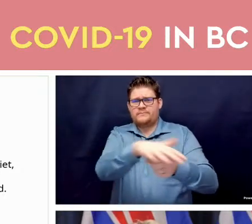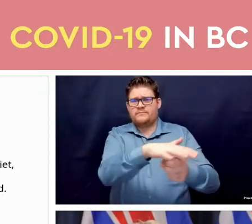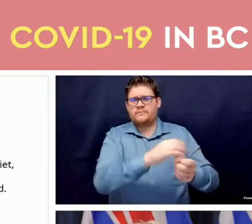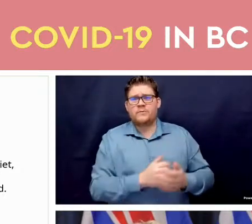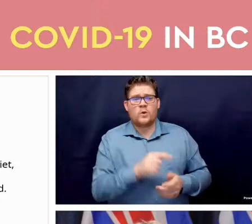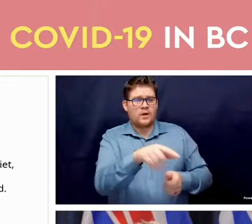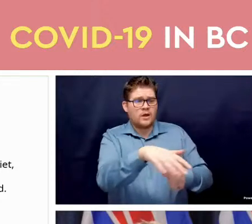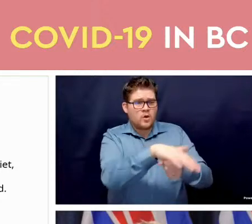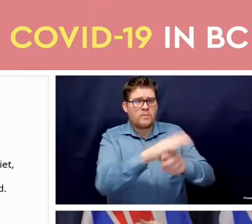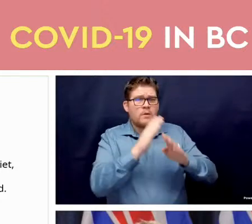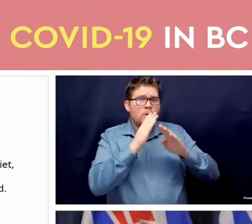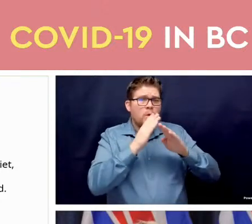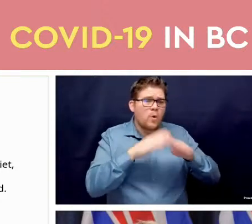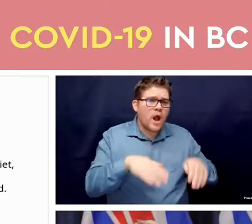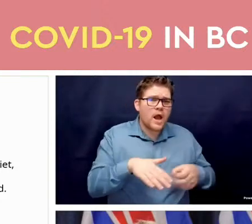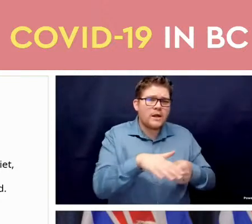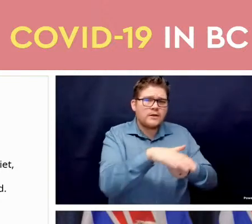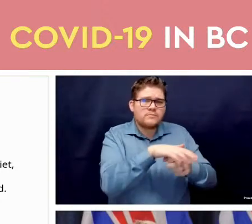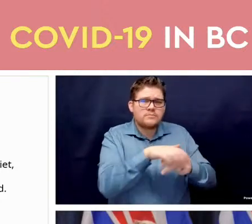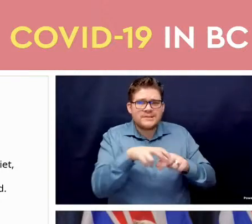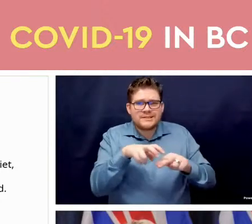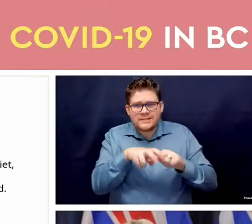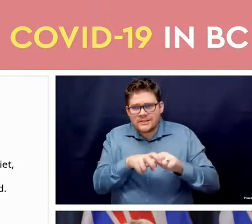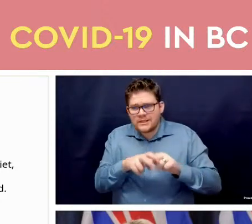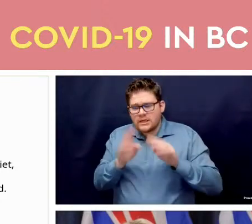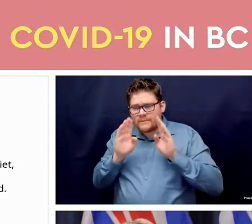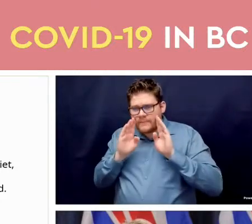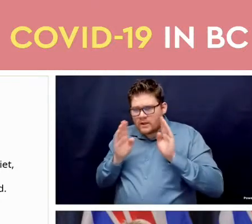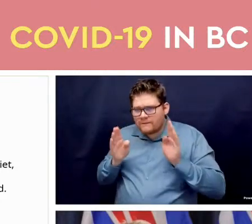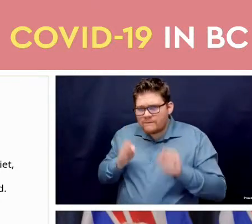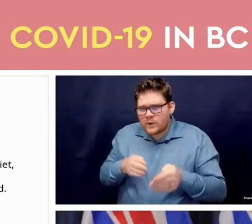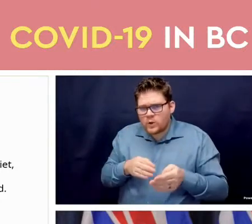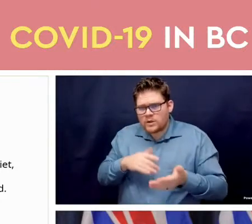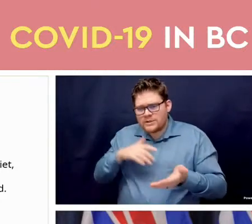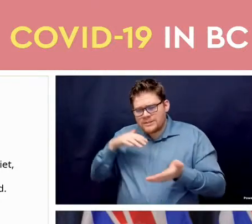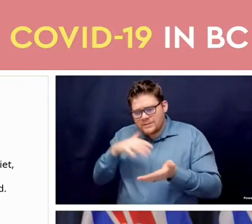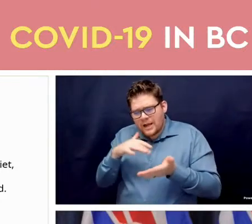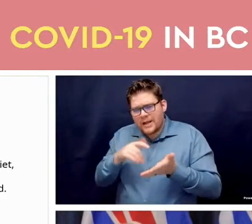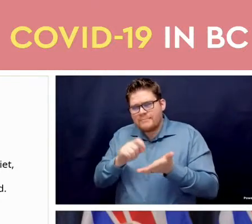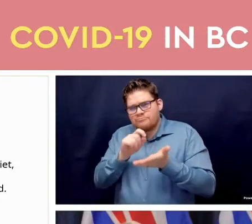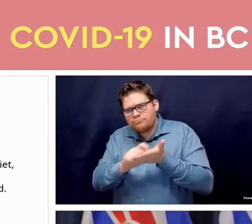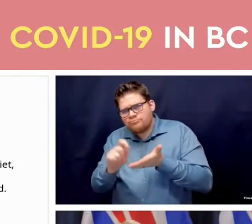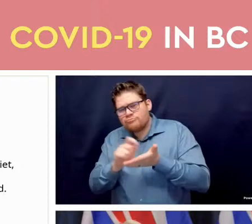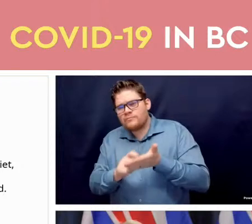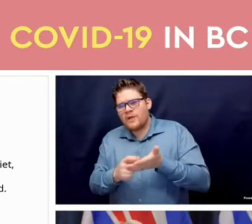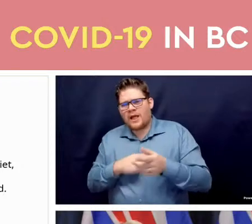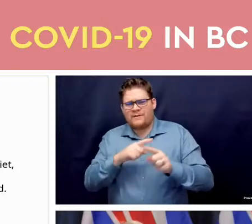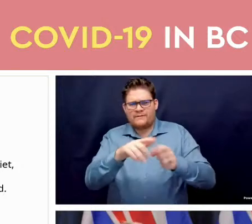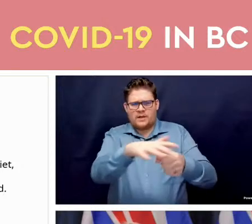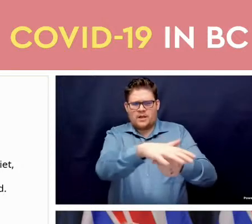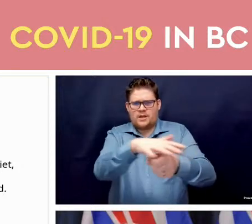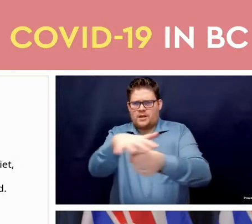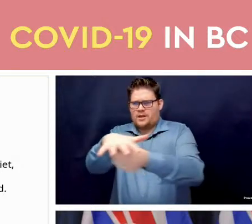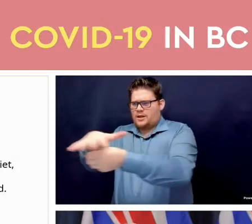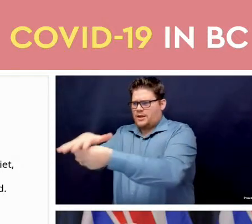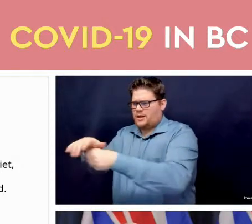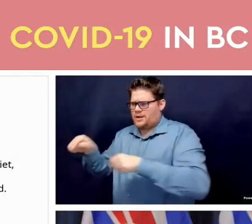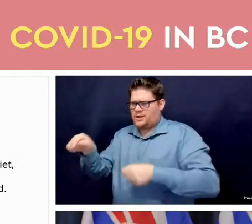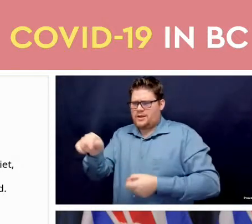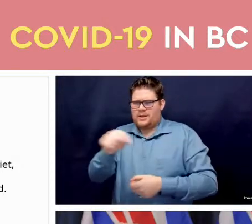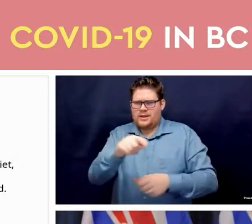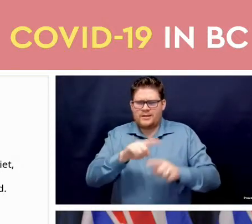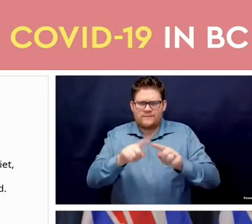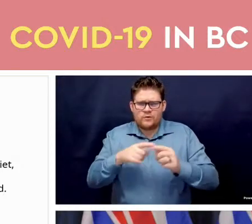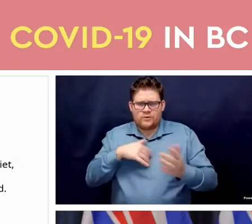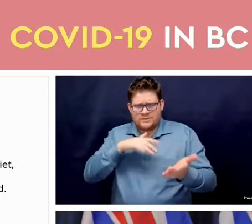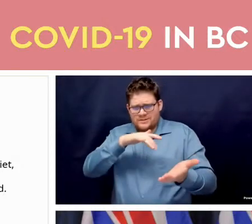effect. And the fact that we know that vaccine card made a difference in terms of who was in some of these settings, because we